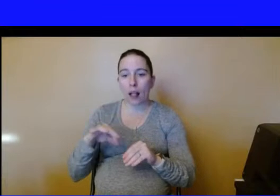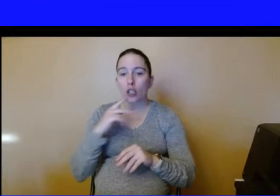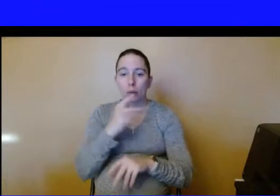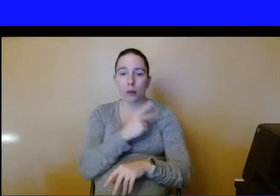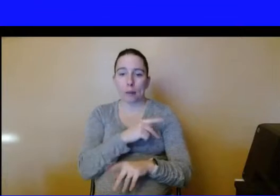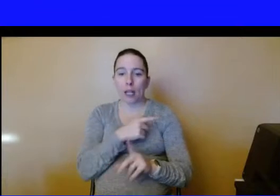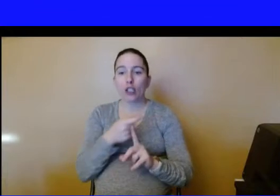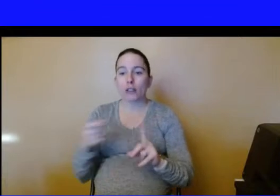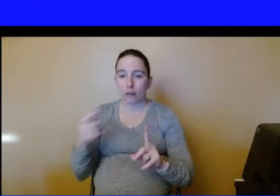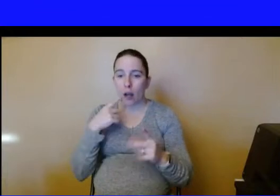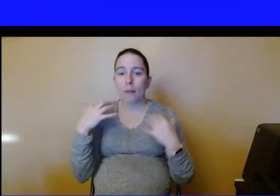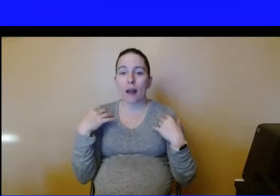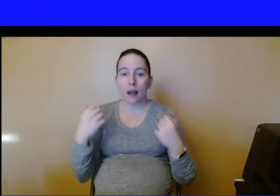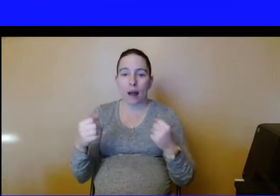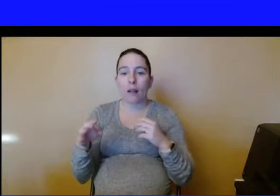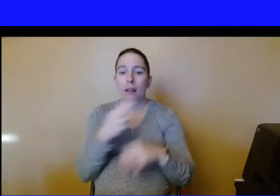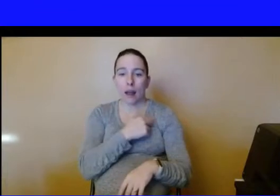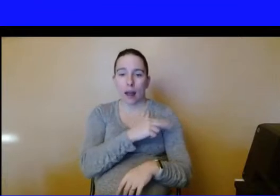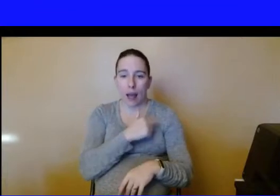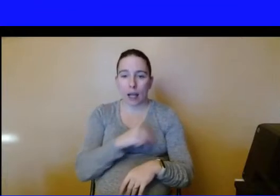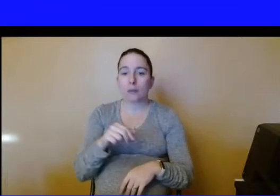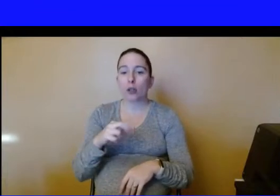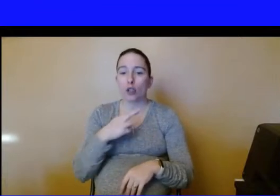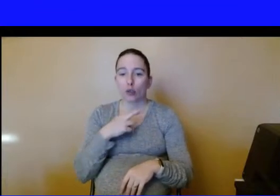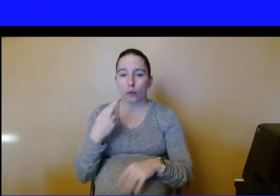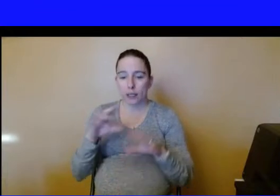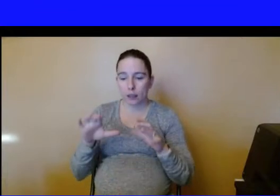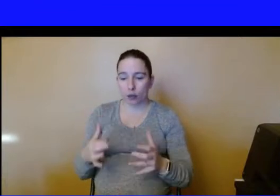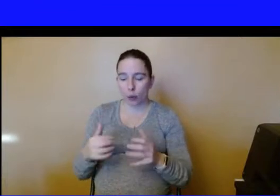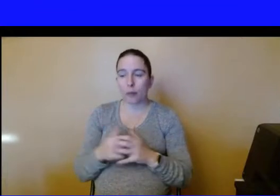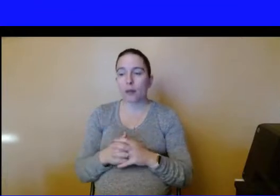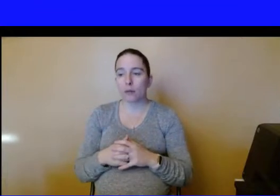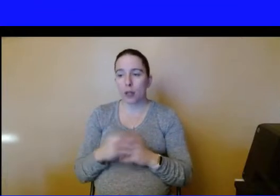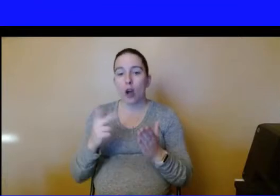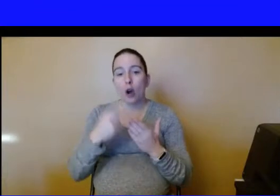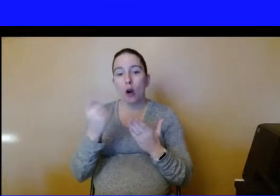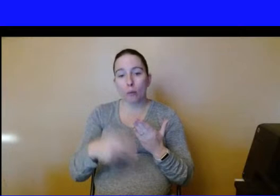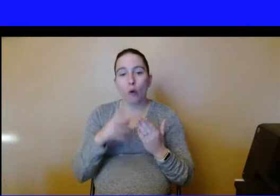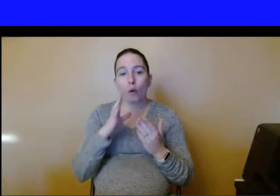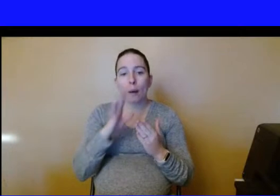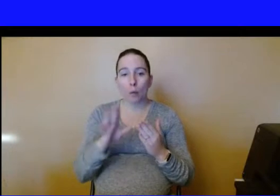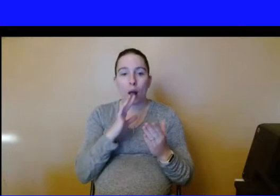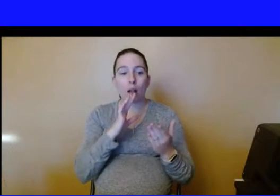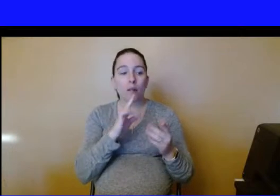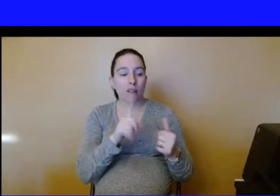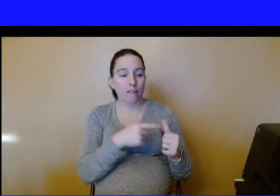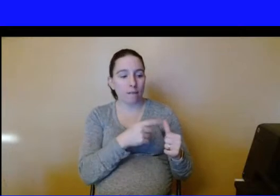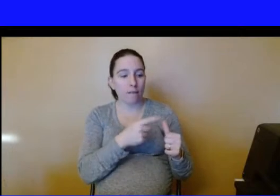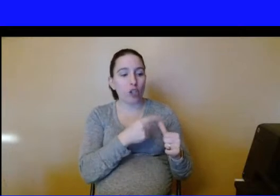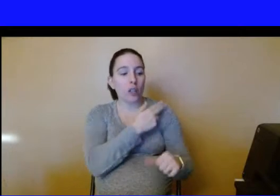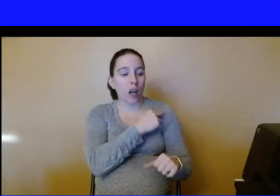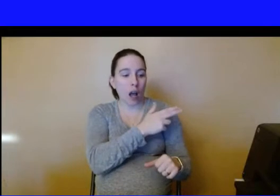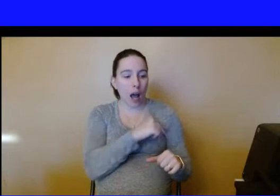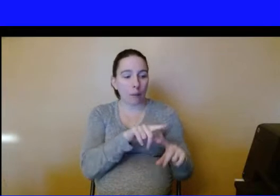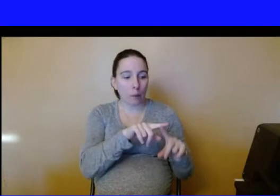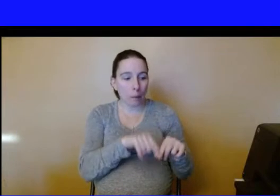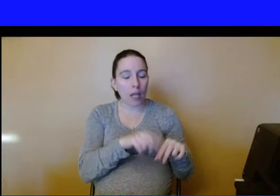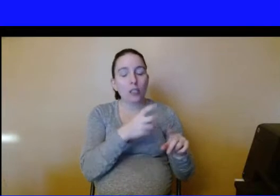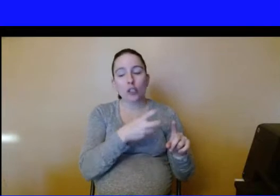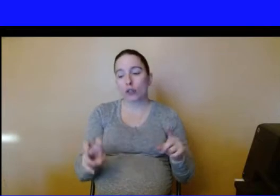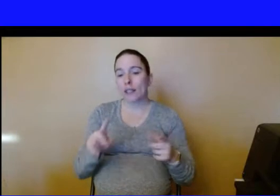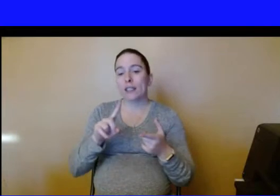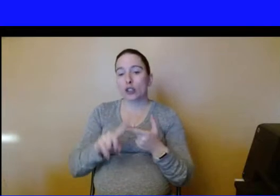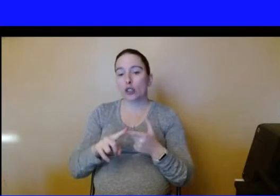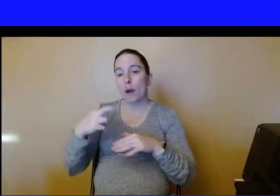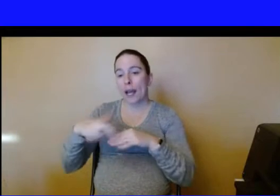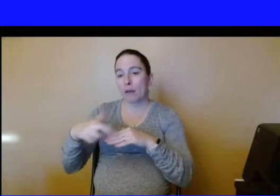Hospital Behavioral Health inpatient services. CBC will be expected to enroll at least 90 to 100 patients per team per